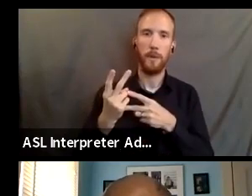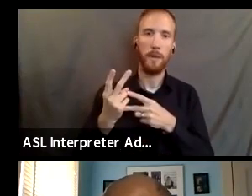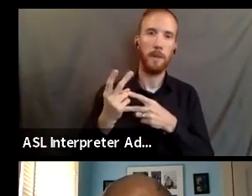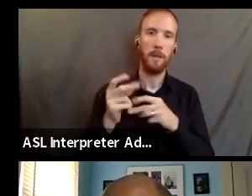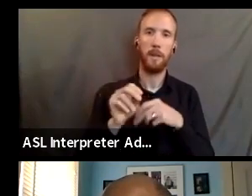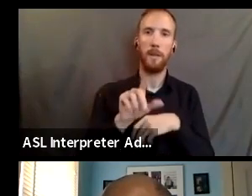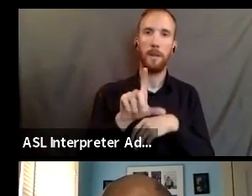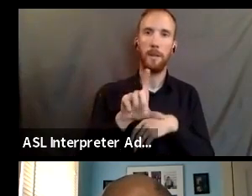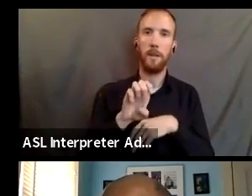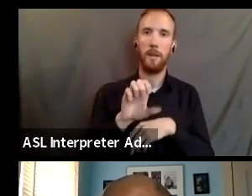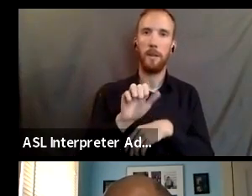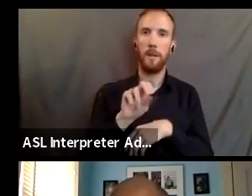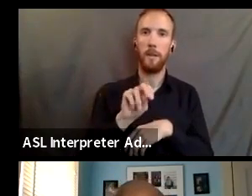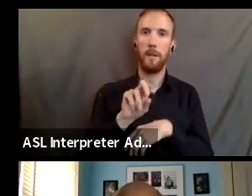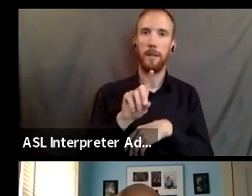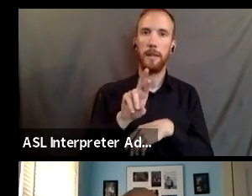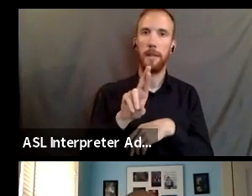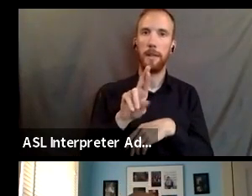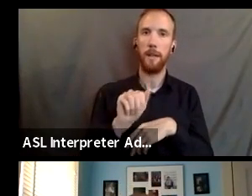please